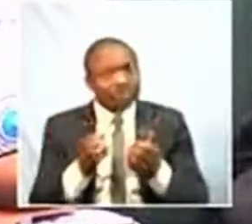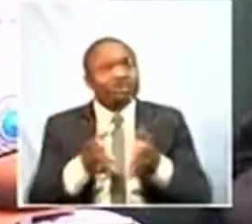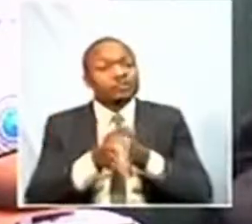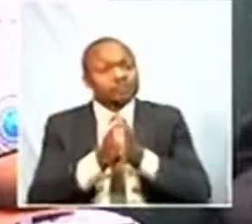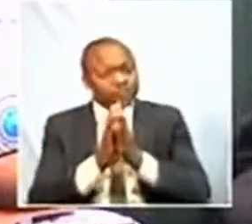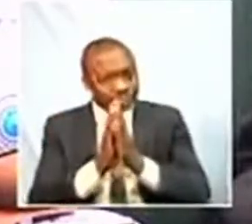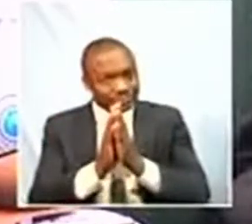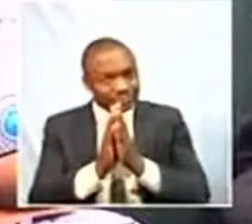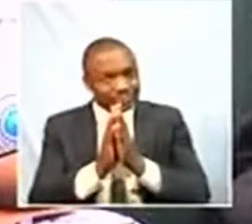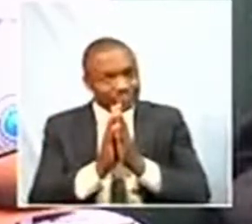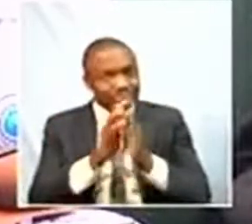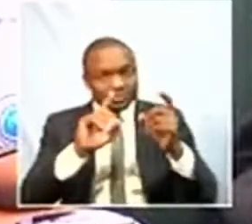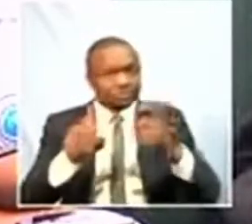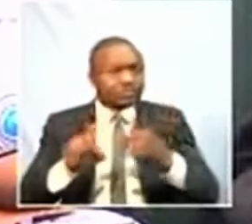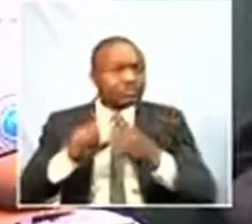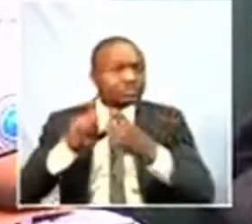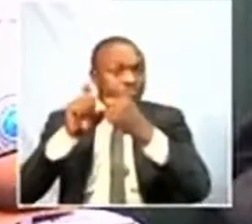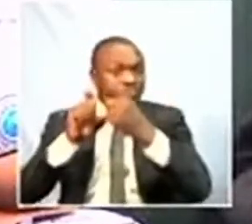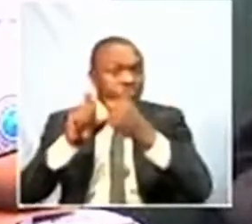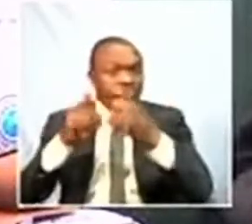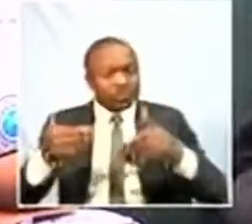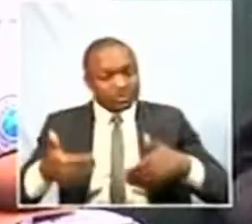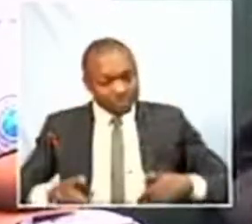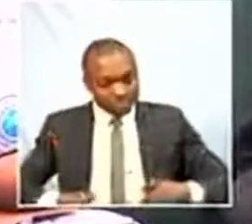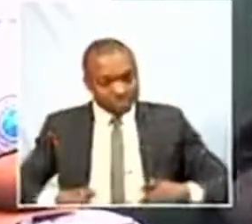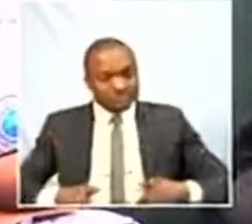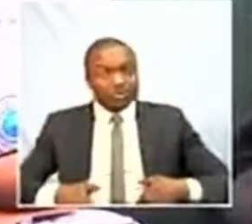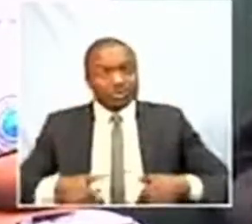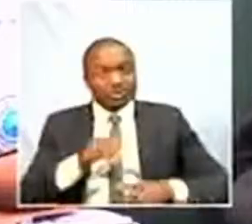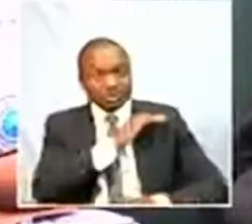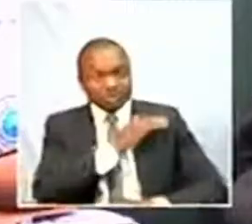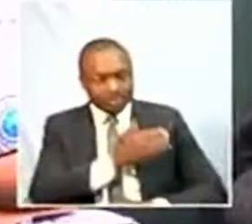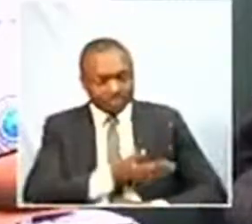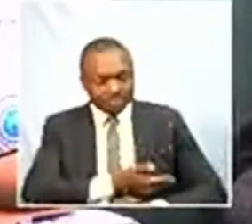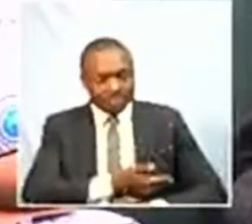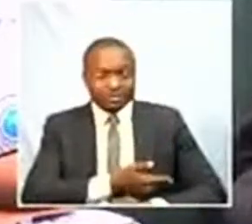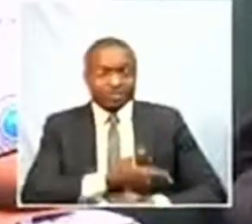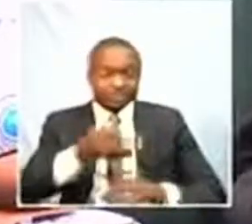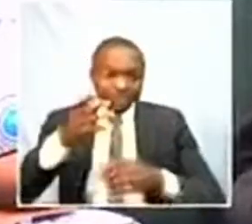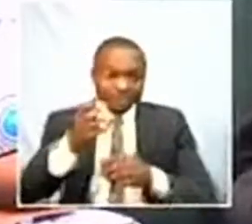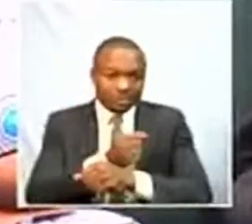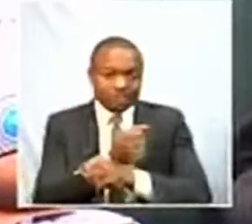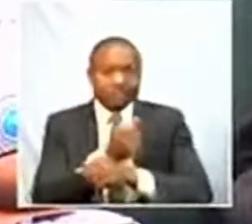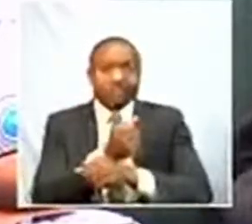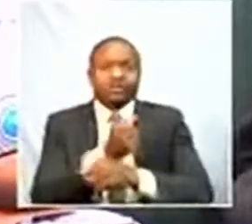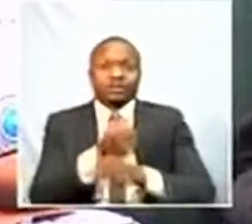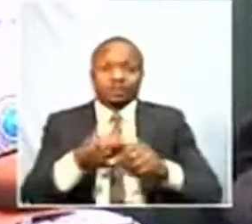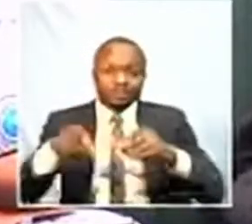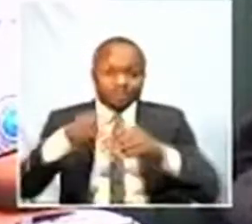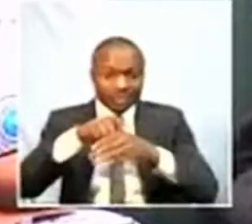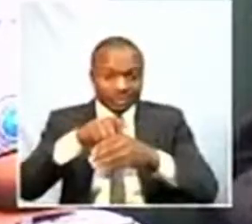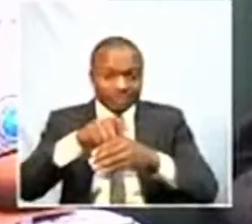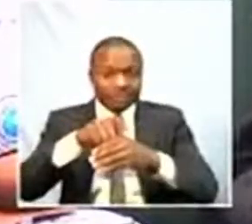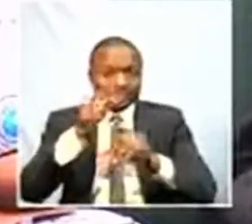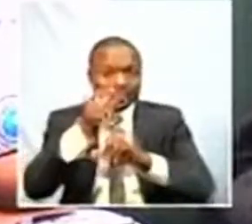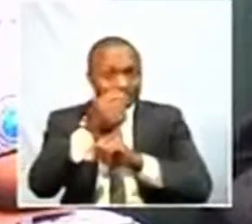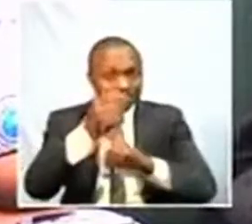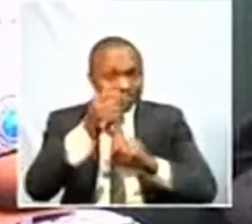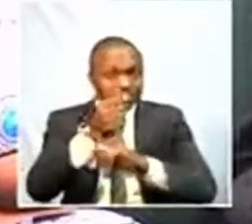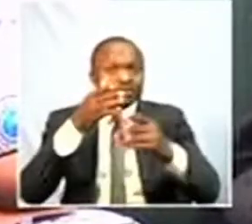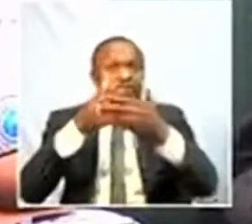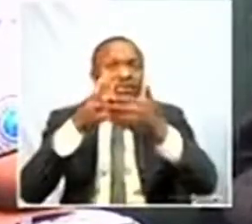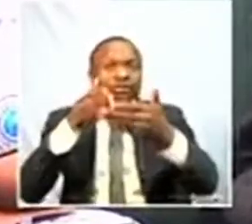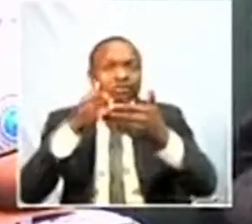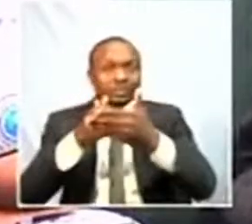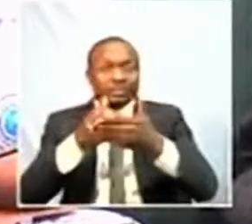urge and challenge the youths and the women at large to take an active part in the fight against climate